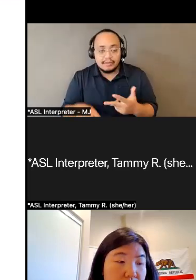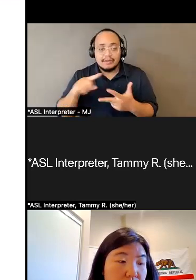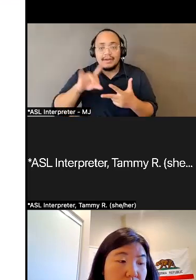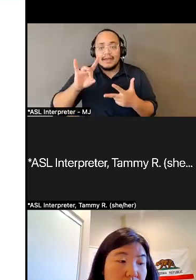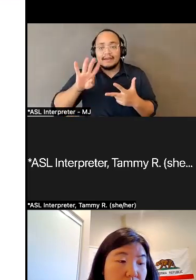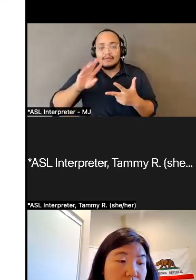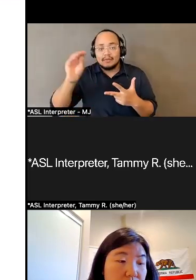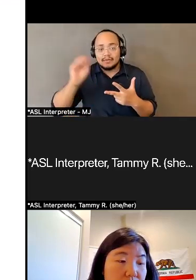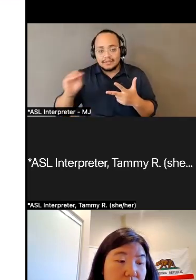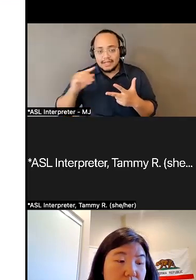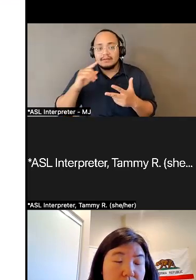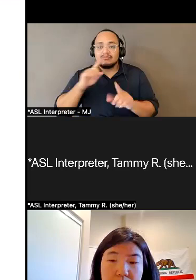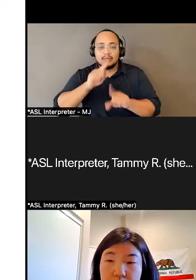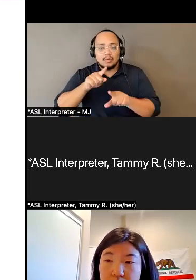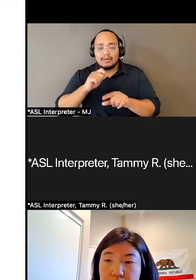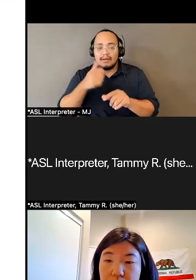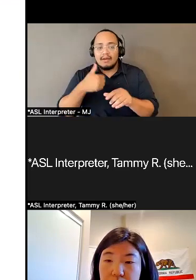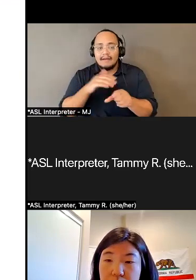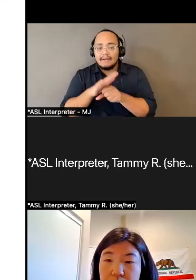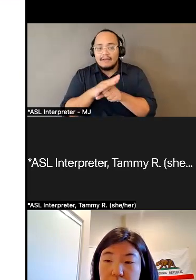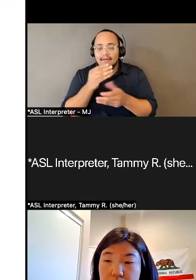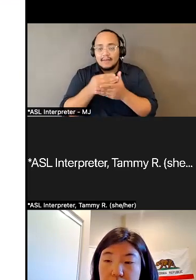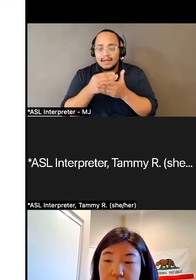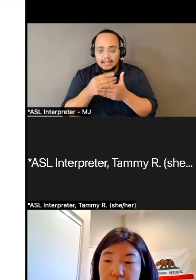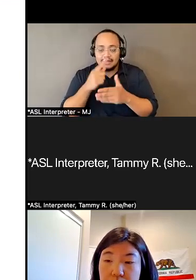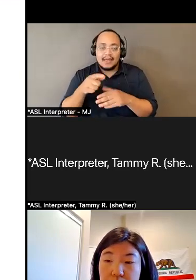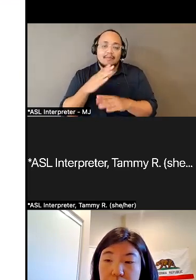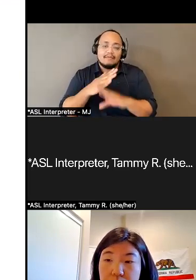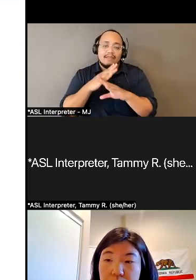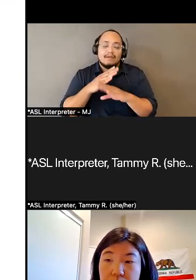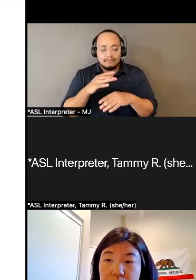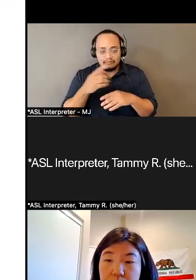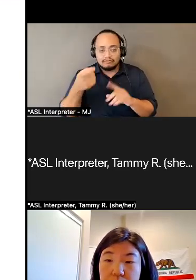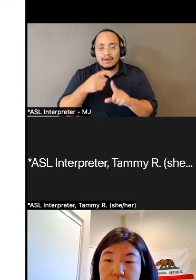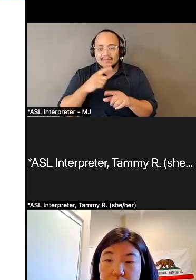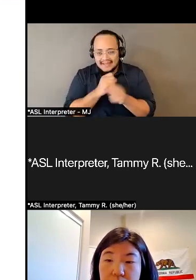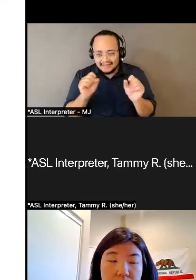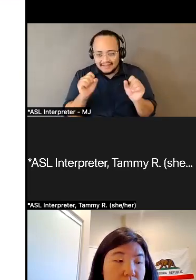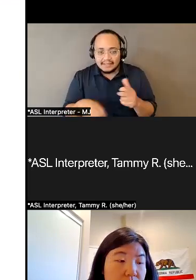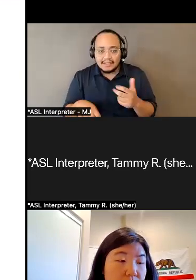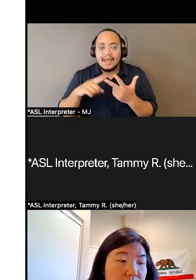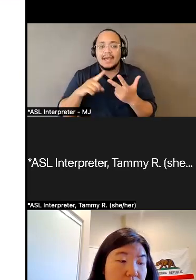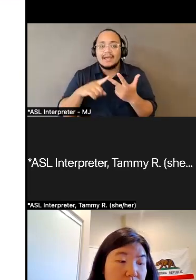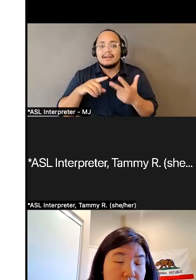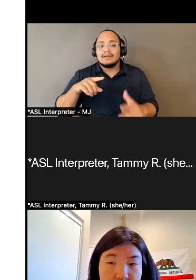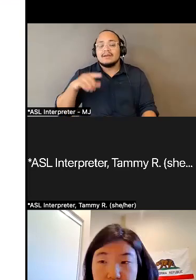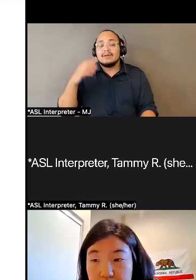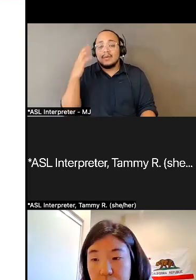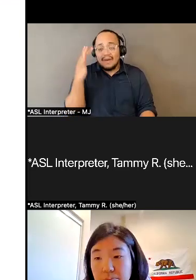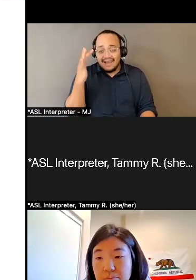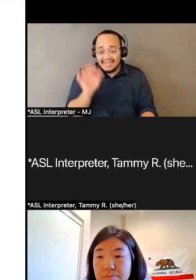#1 obstacle to their safety. And why is this? The reality is that experiencing intimate partner violence